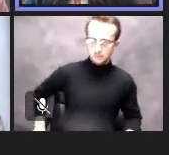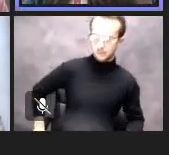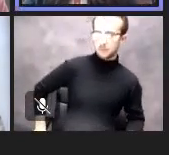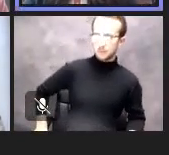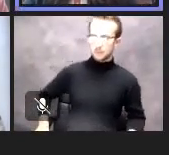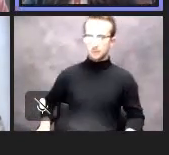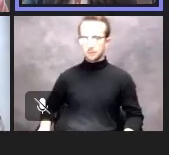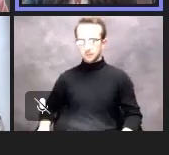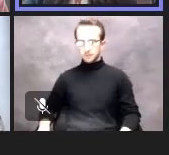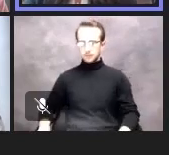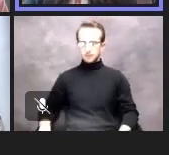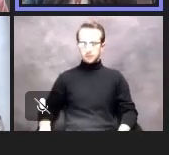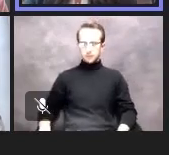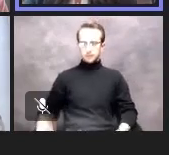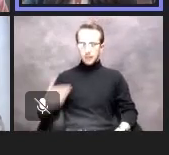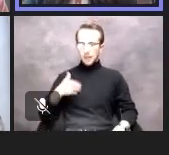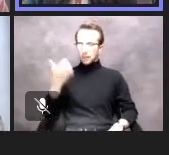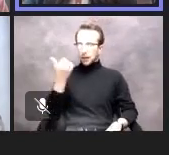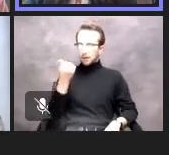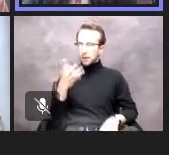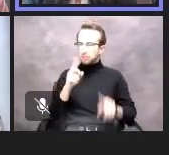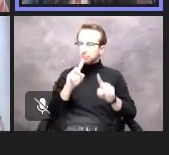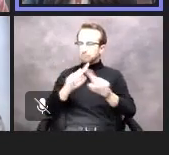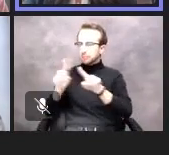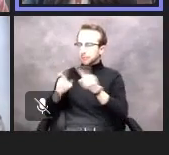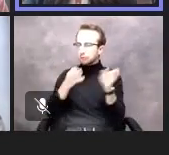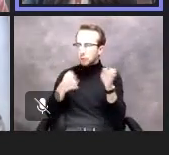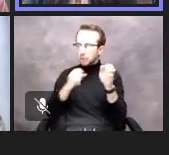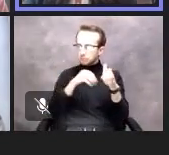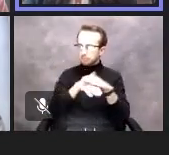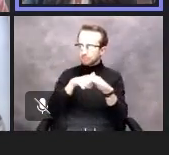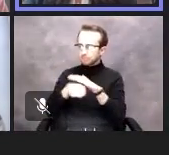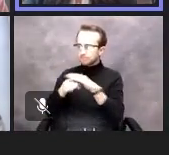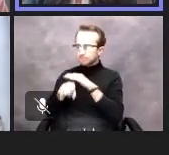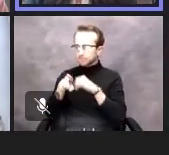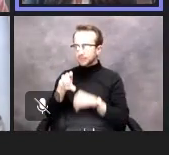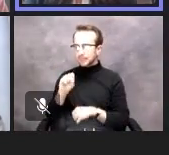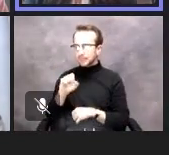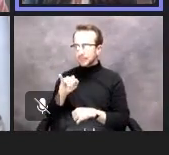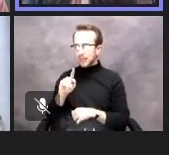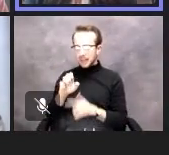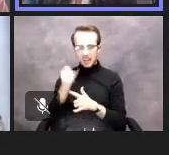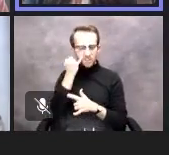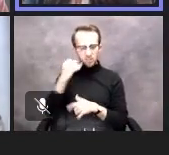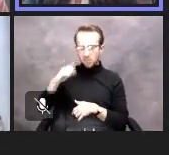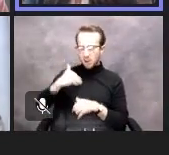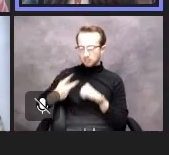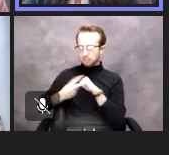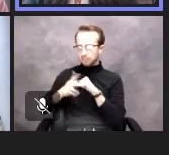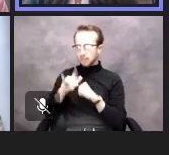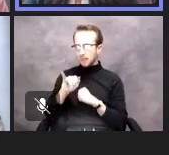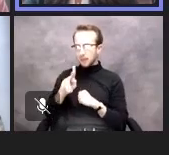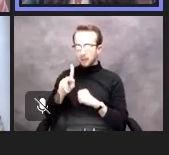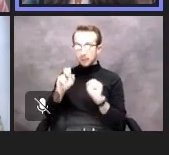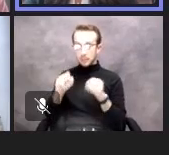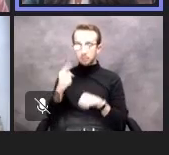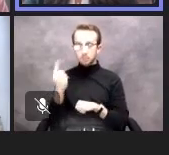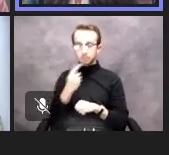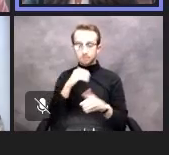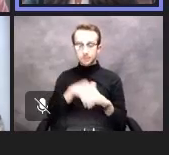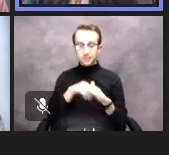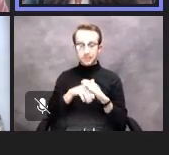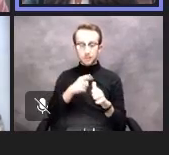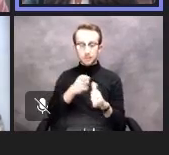There are a couple different ways to access the site if you don't save the link. You can always access it from the